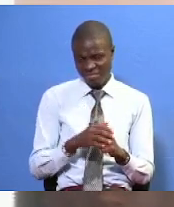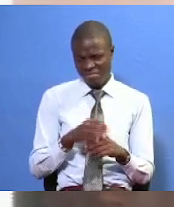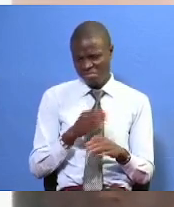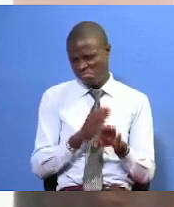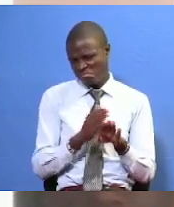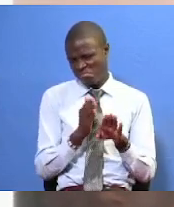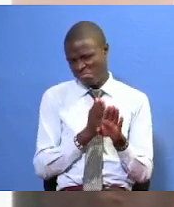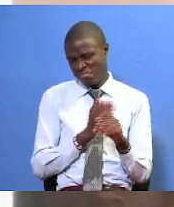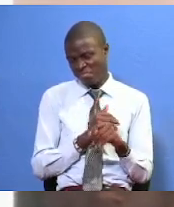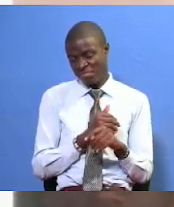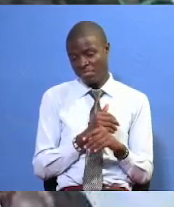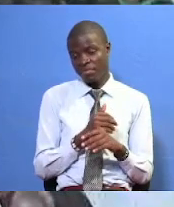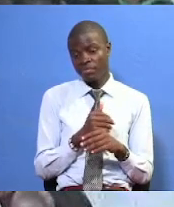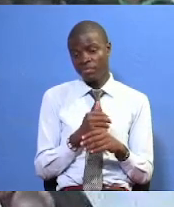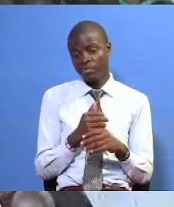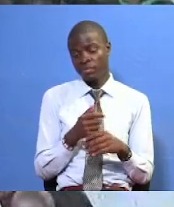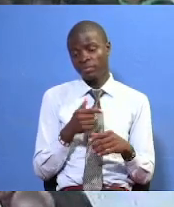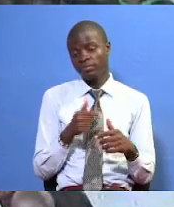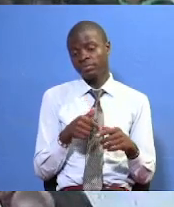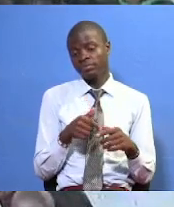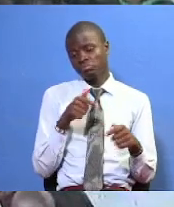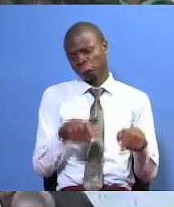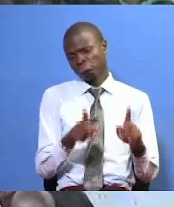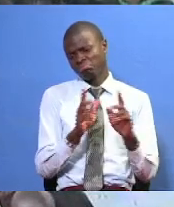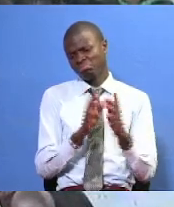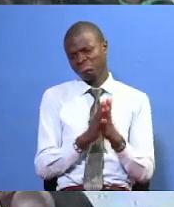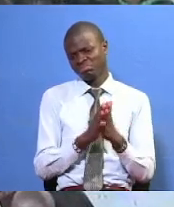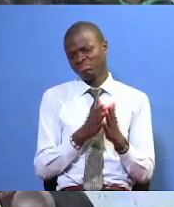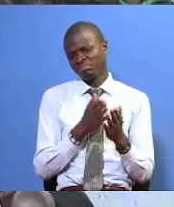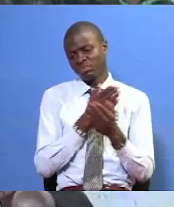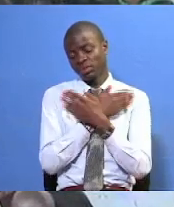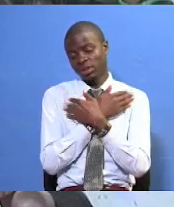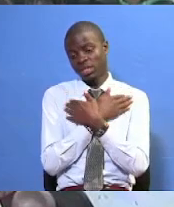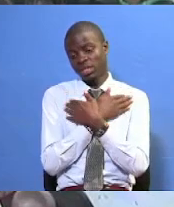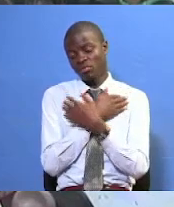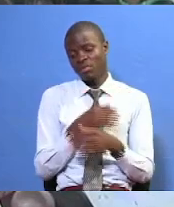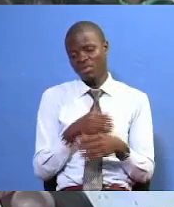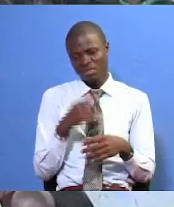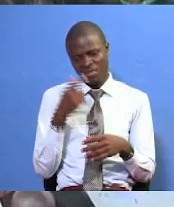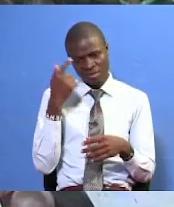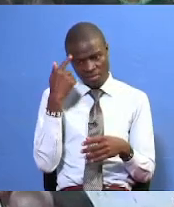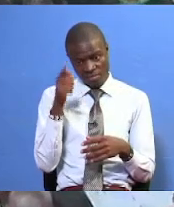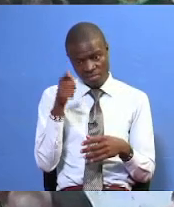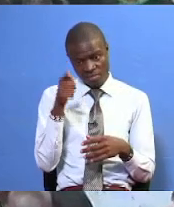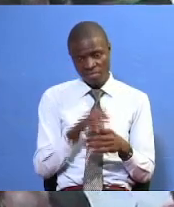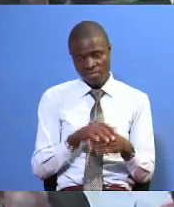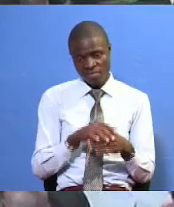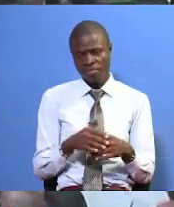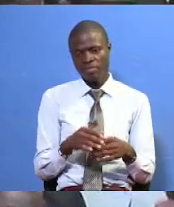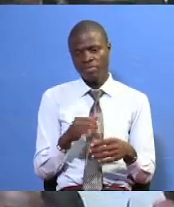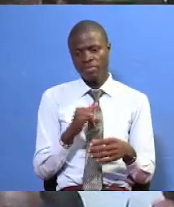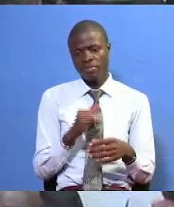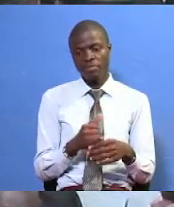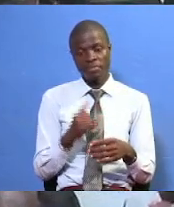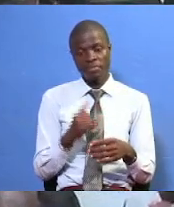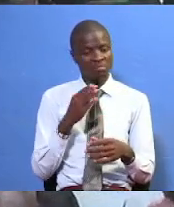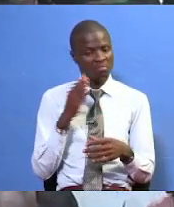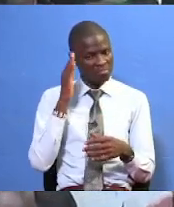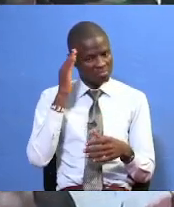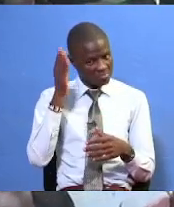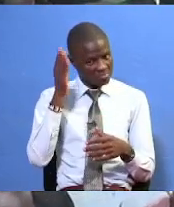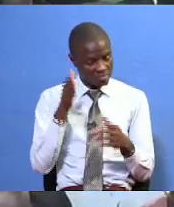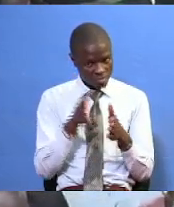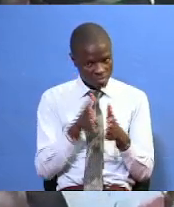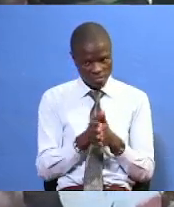graduates is testimony to your resilience and sense of purpose. For that, I truly salute you for the achievement.